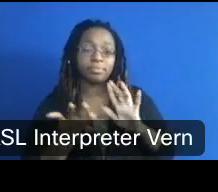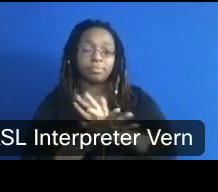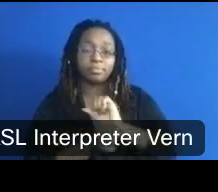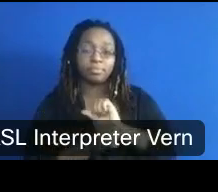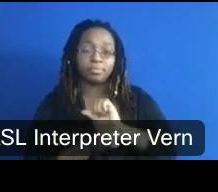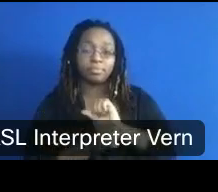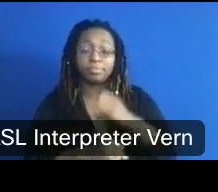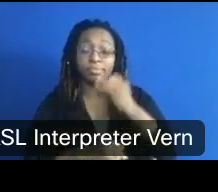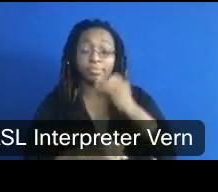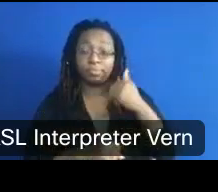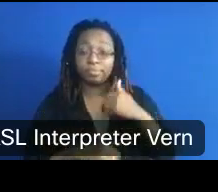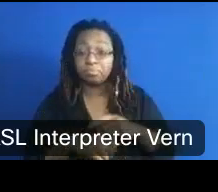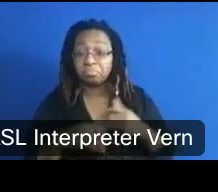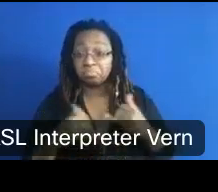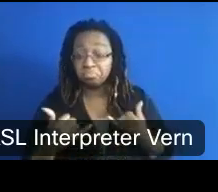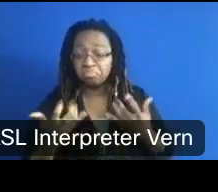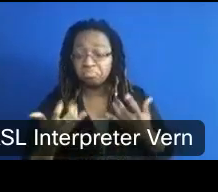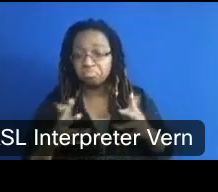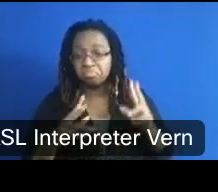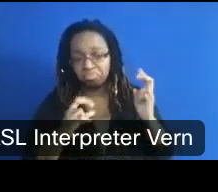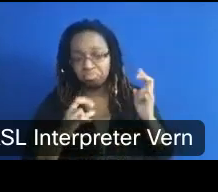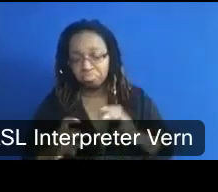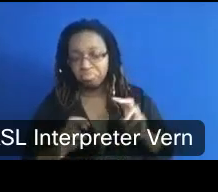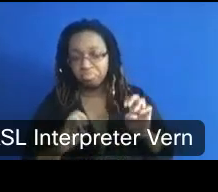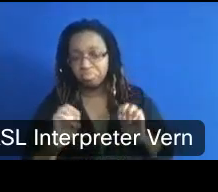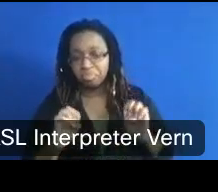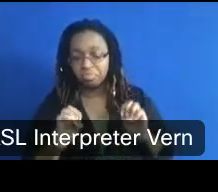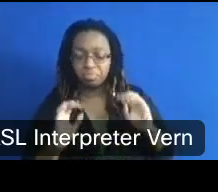the evaluation link in our chat, and if you could fill it out,